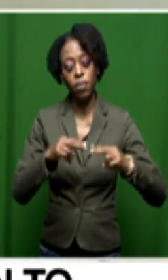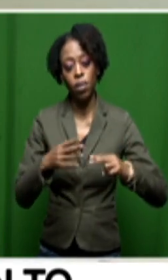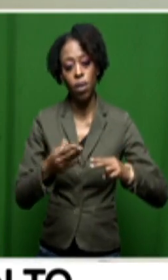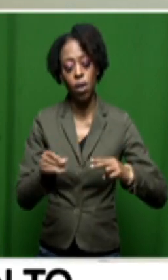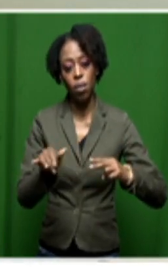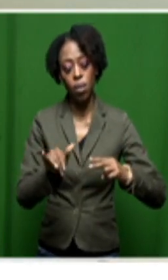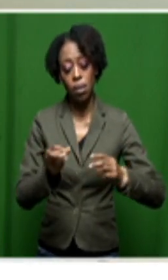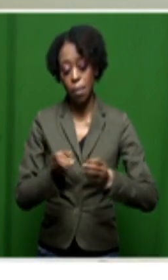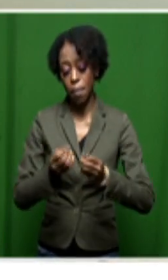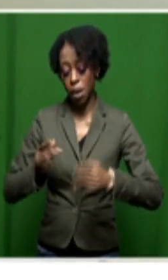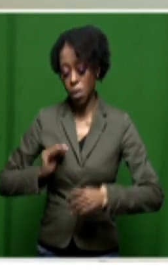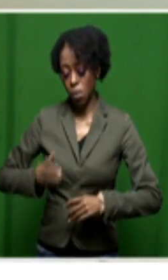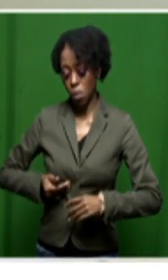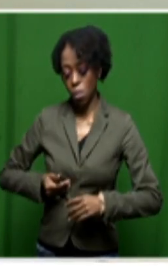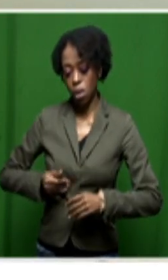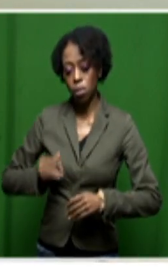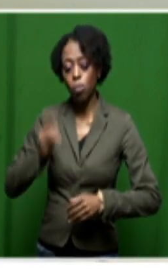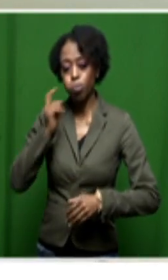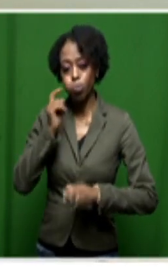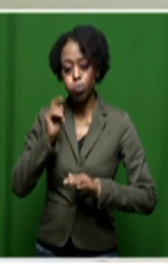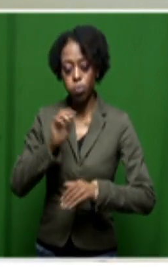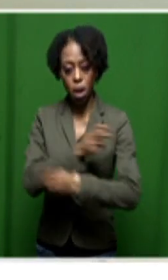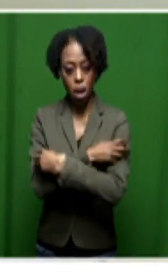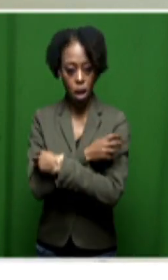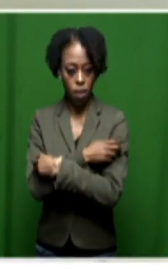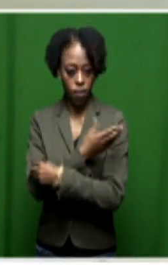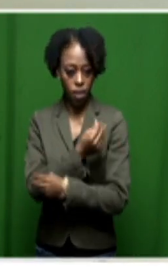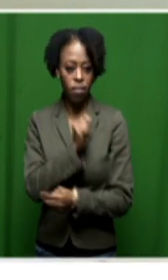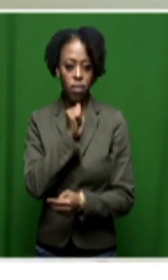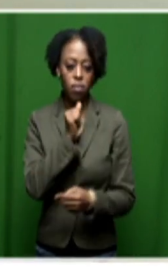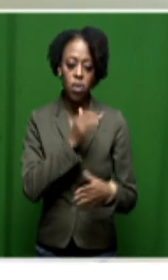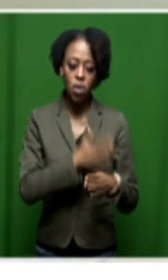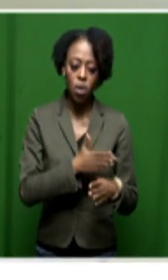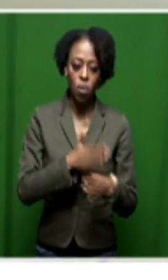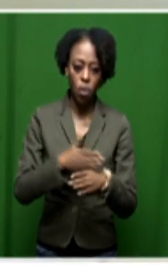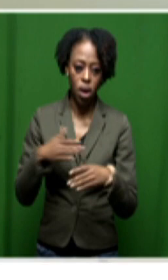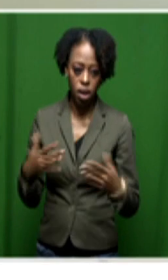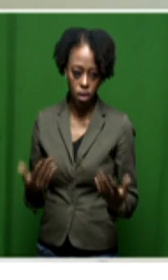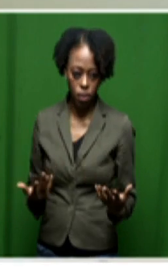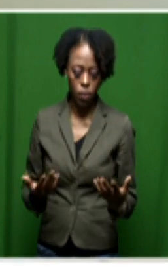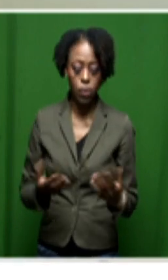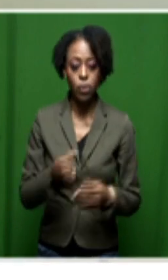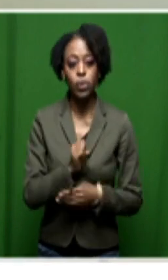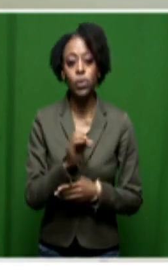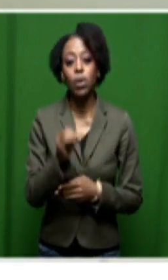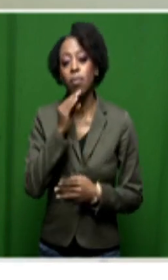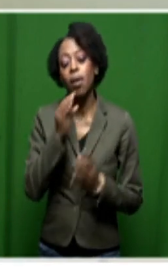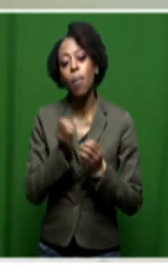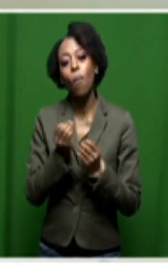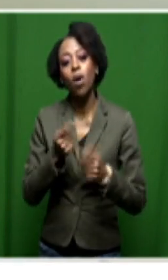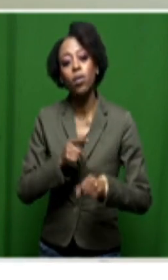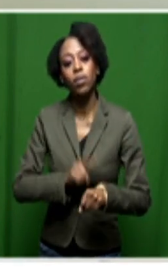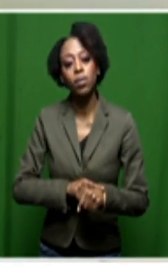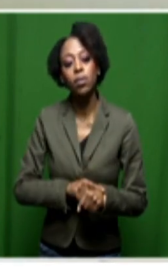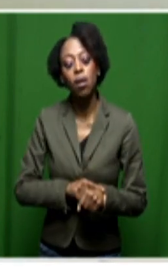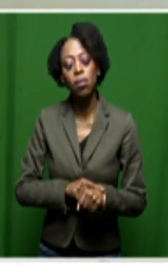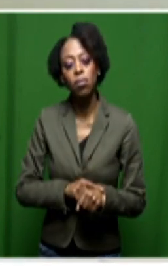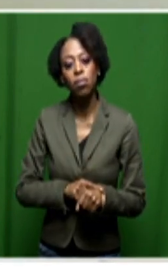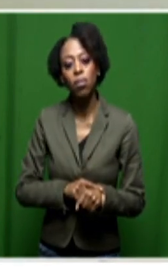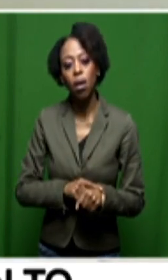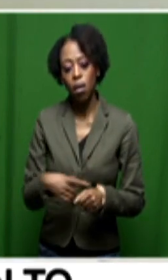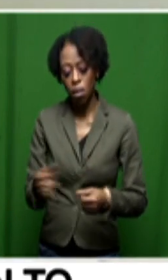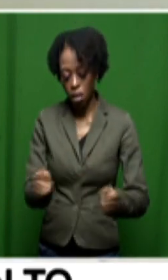most women will have maternity leave, even if they're working or not working. So oftentimes we have a very good